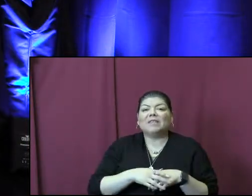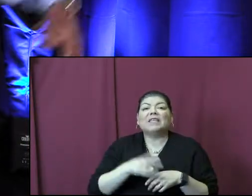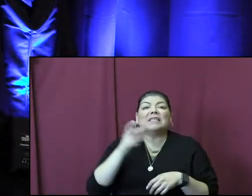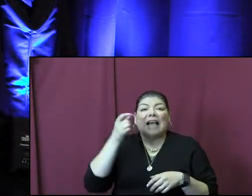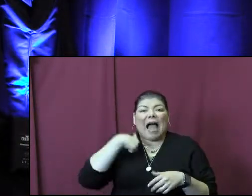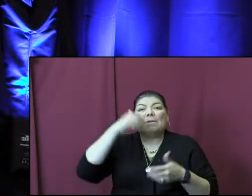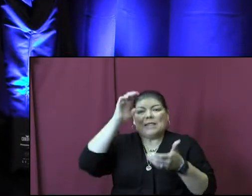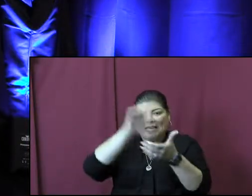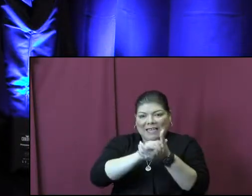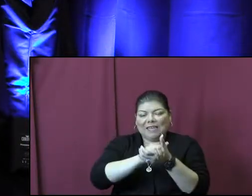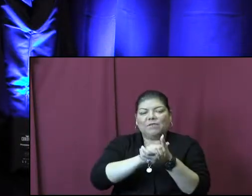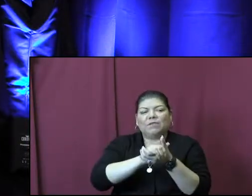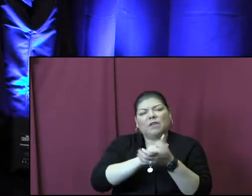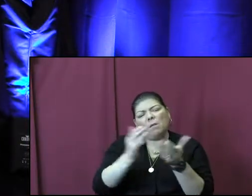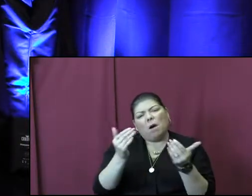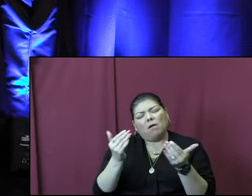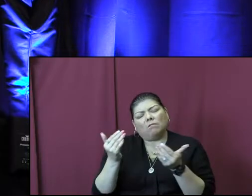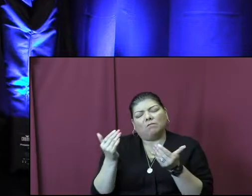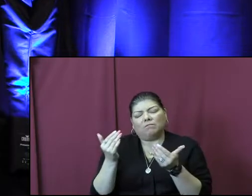say, I believe. Come on.